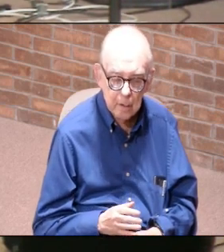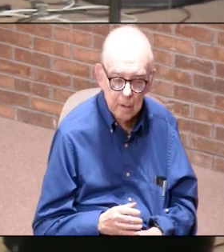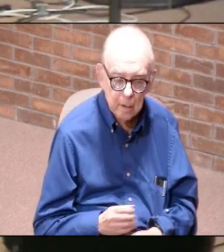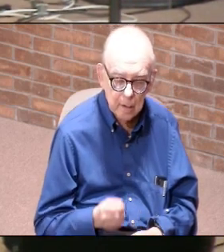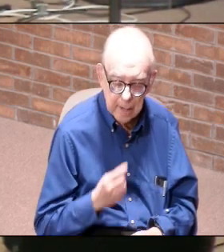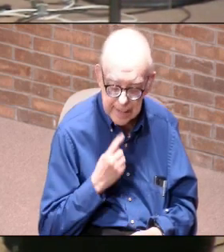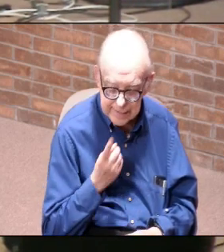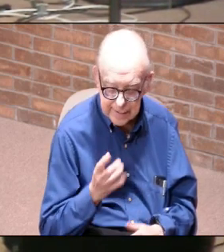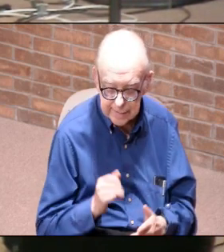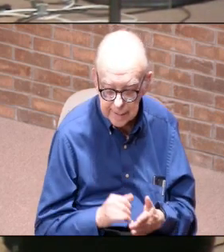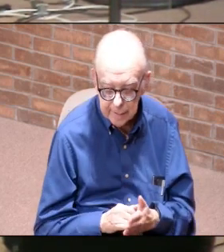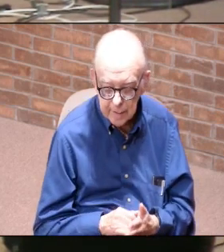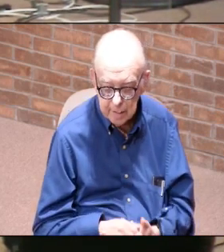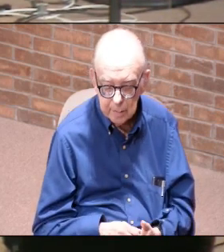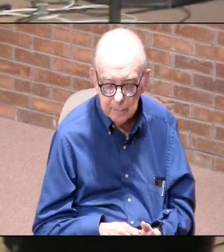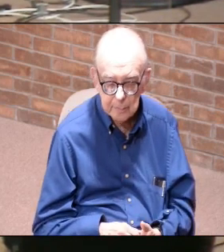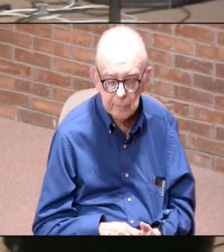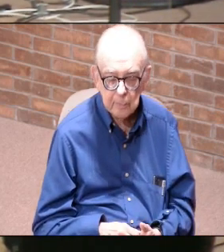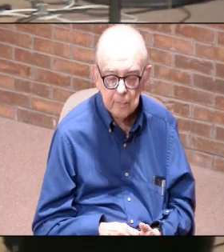And I say it.